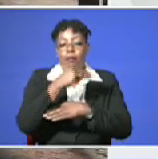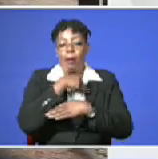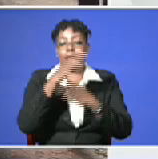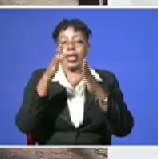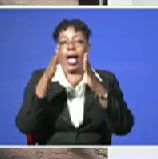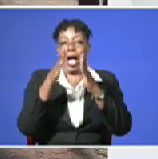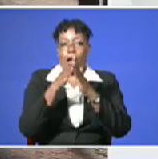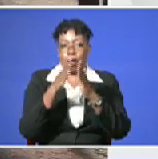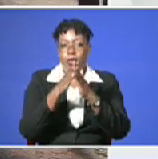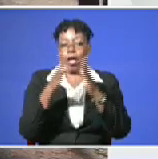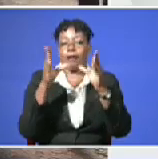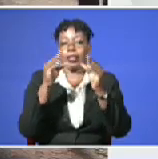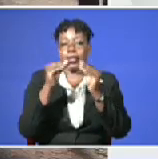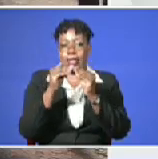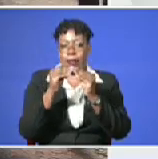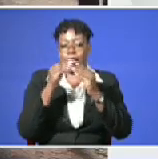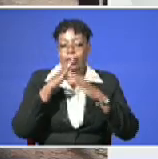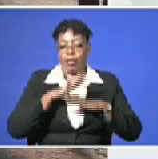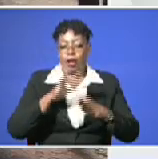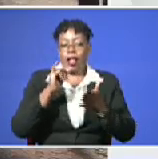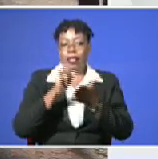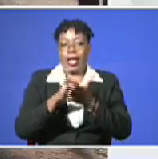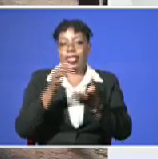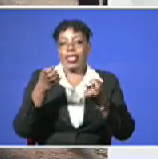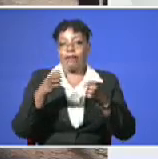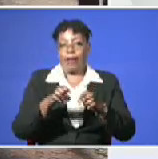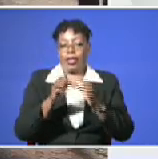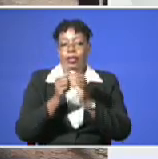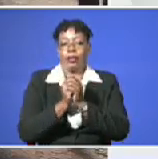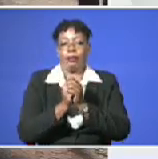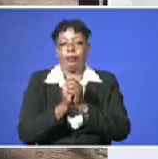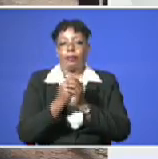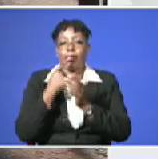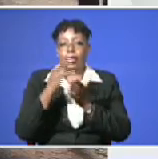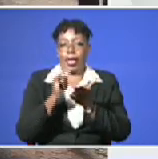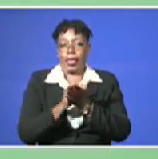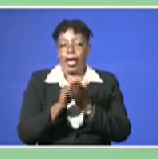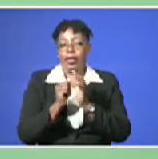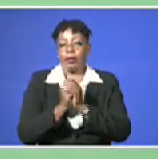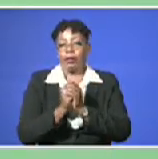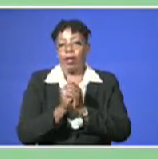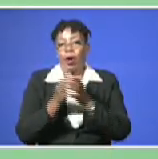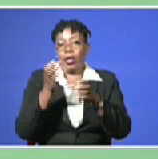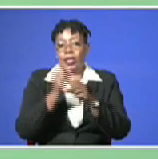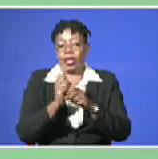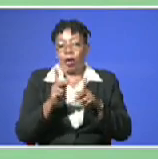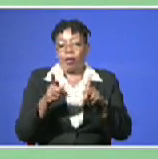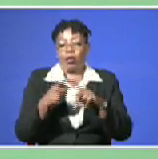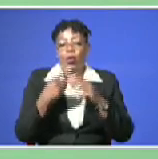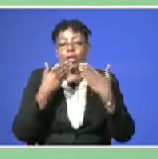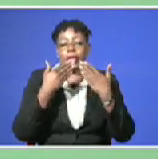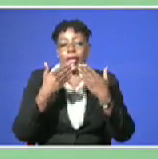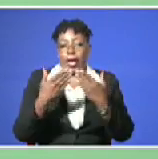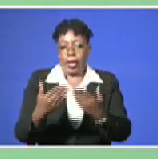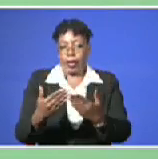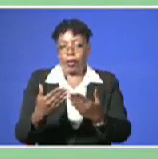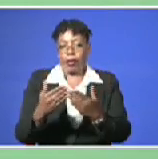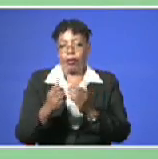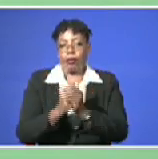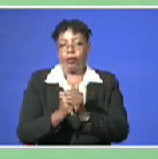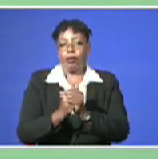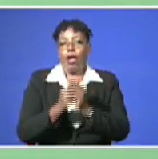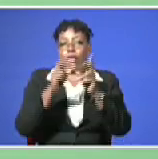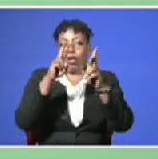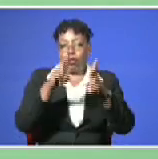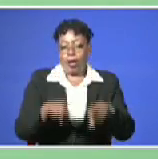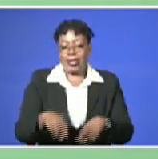Assembly his satisfaction of the event. I just want to take this opportunity to thank the